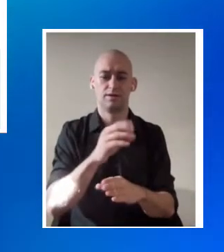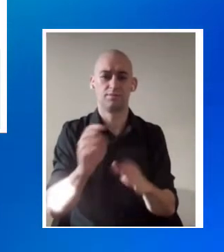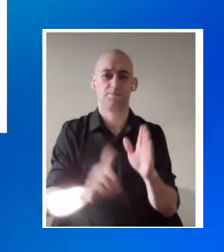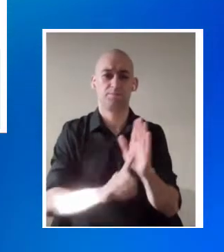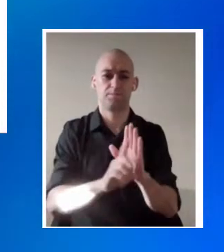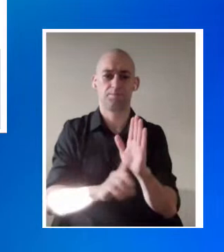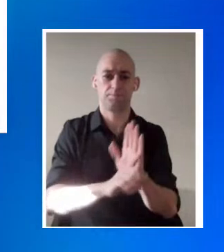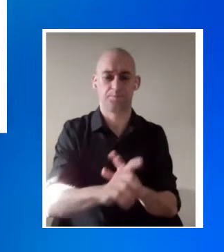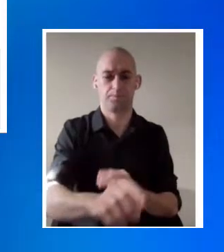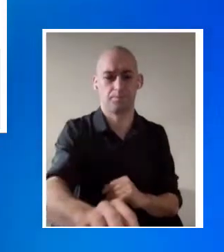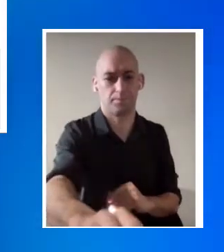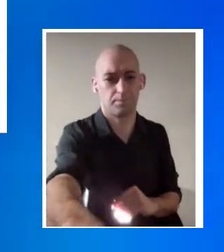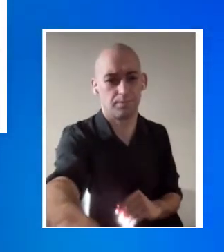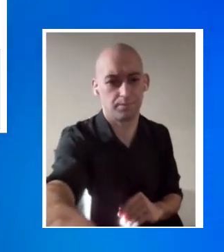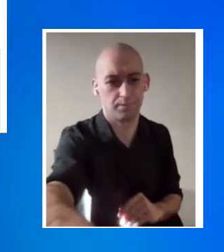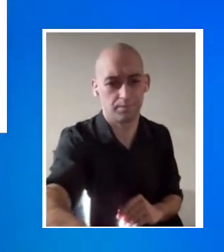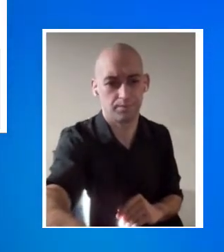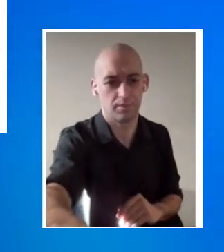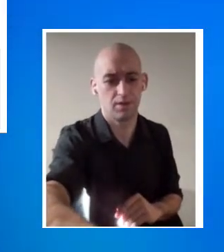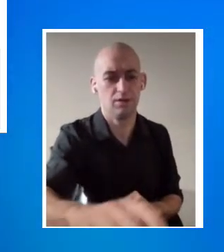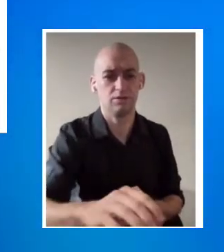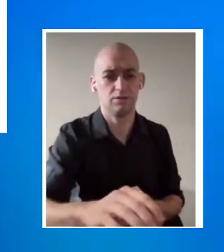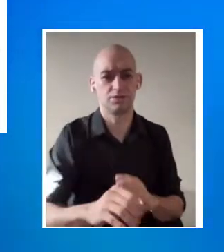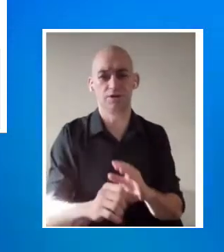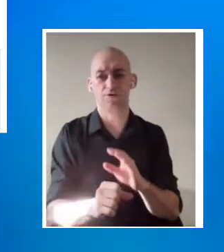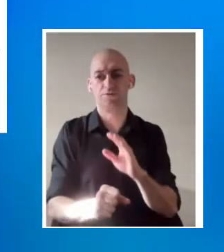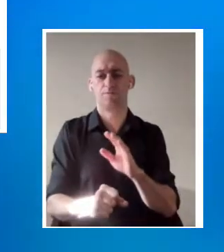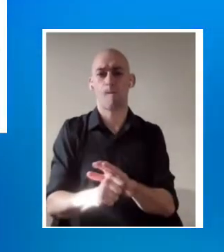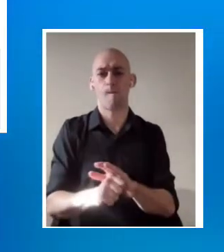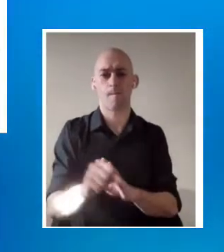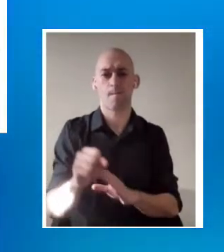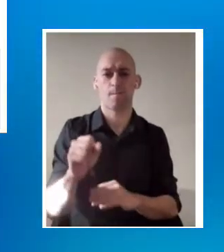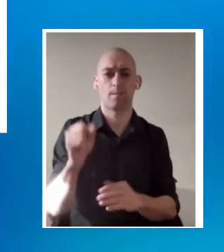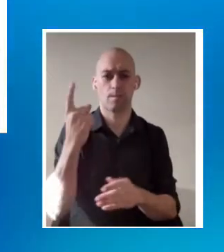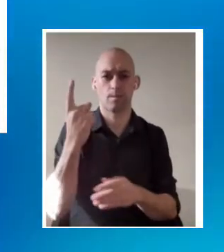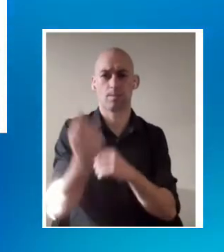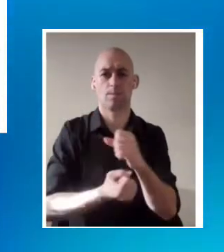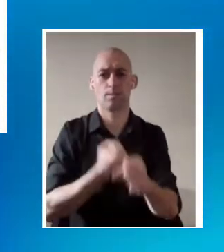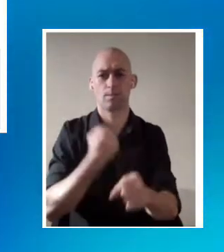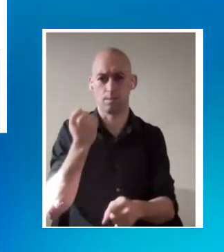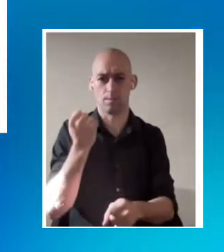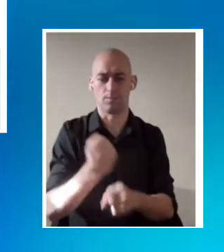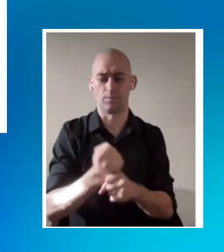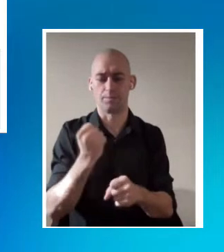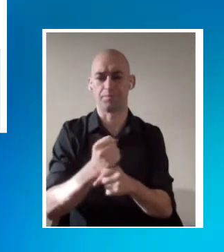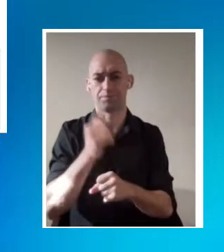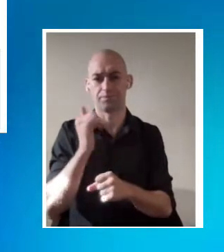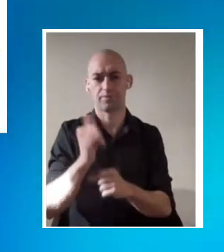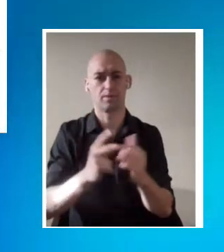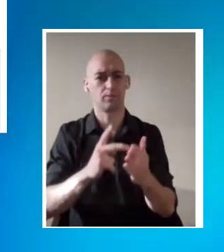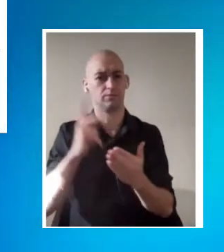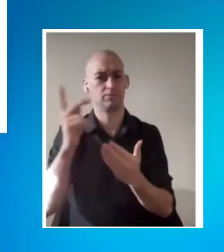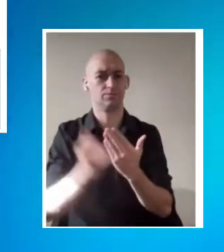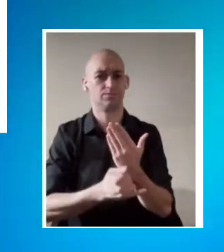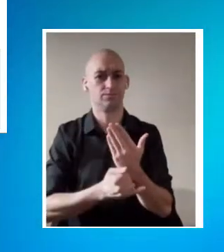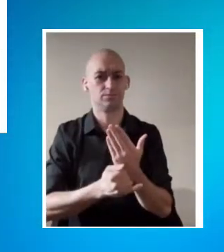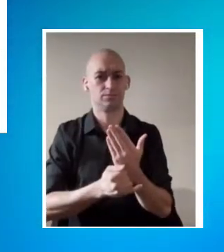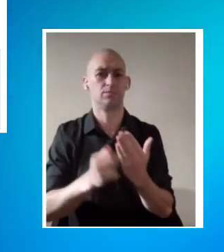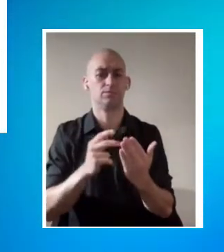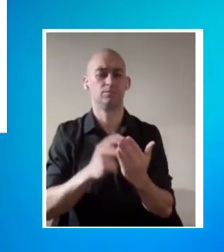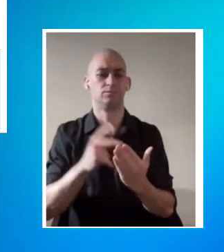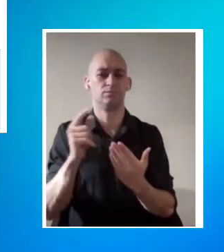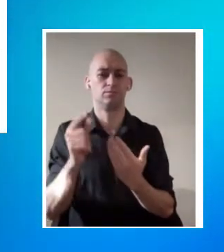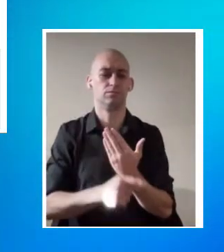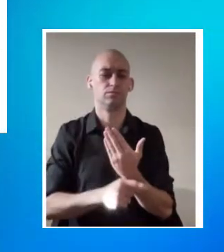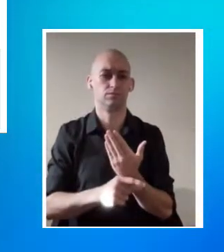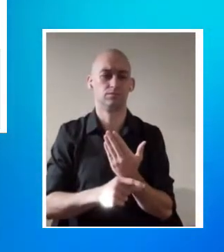and market conditions to guide investment. The annual action plan will list projects and programs that will be funded with the